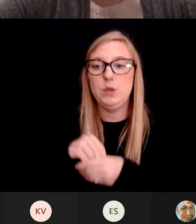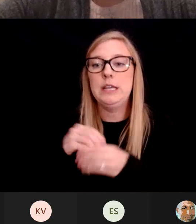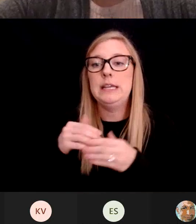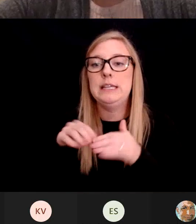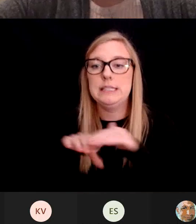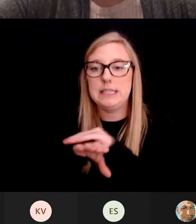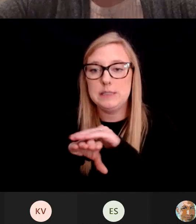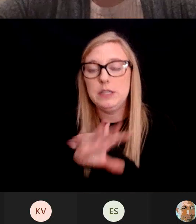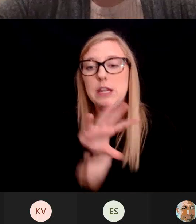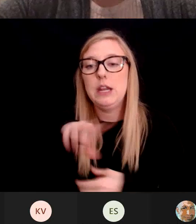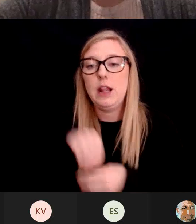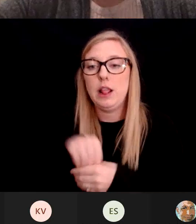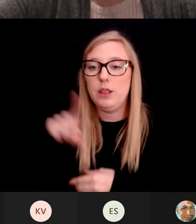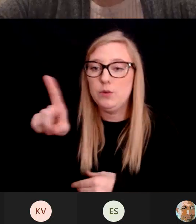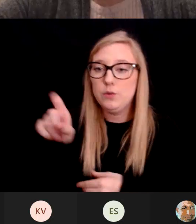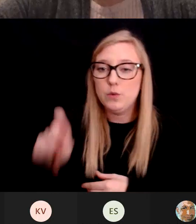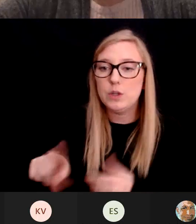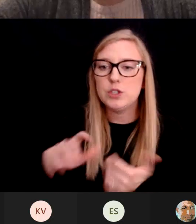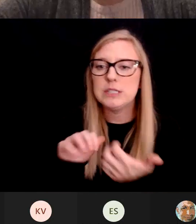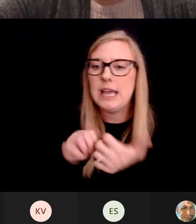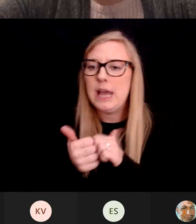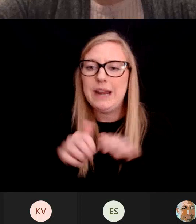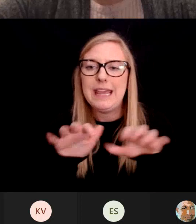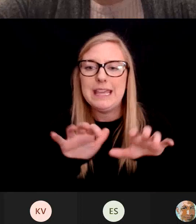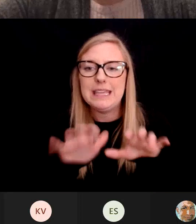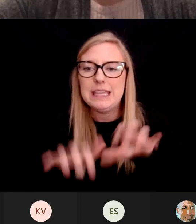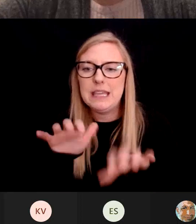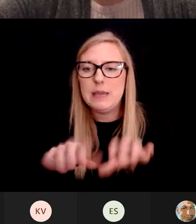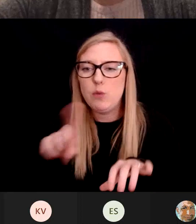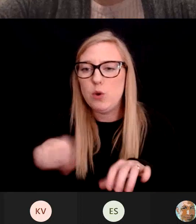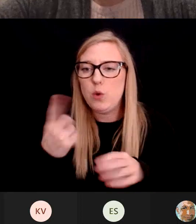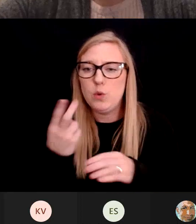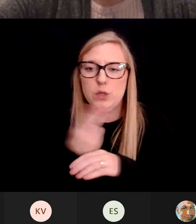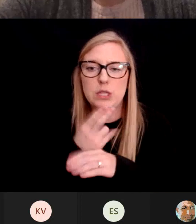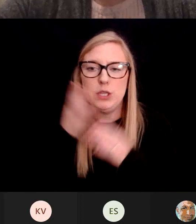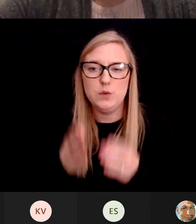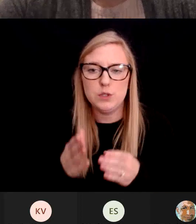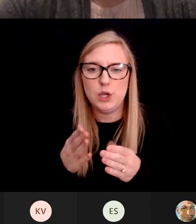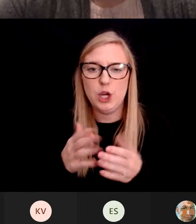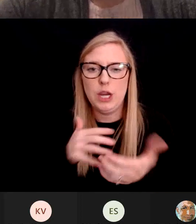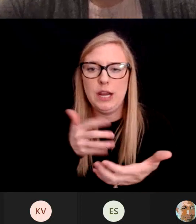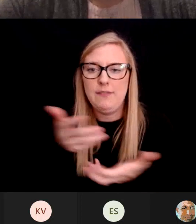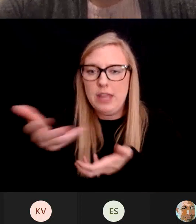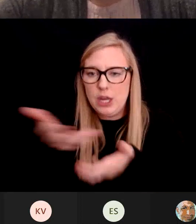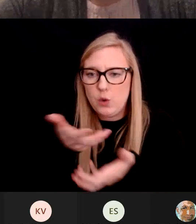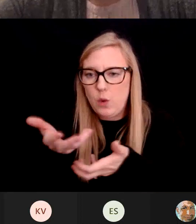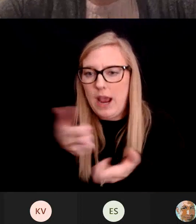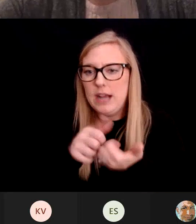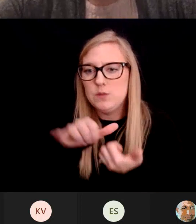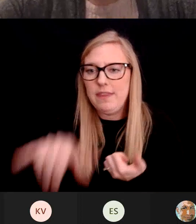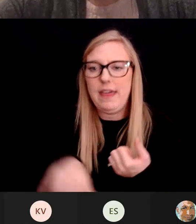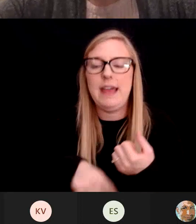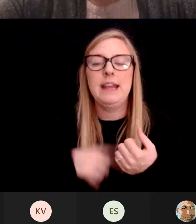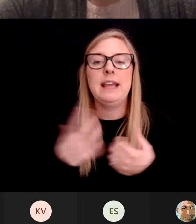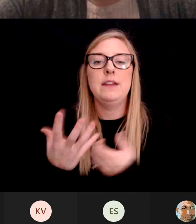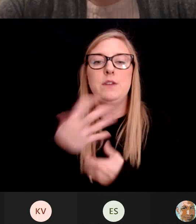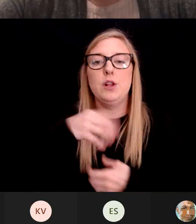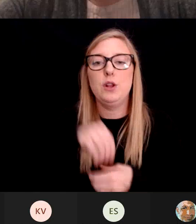like, how would a keyboard-only user interact with this thing that you've designed? Bake those sorts of questions